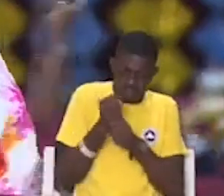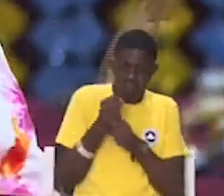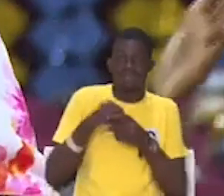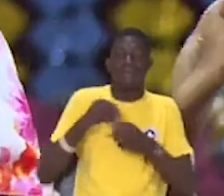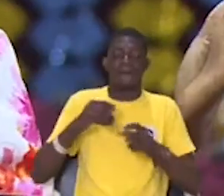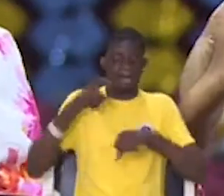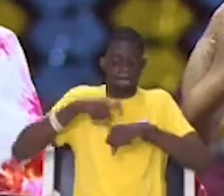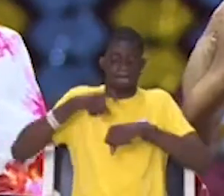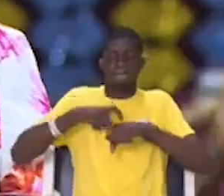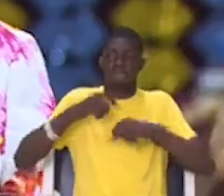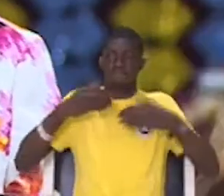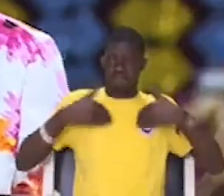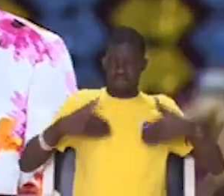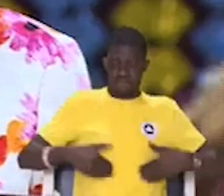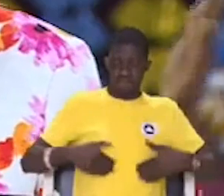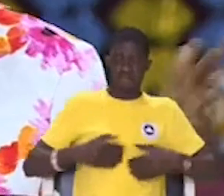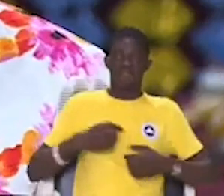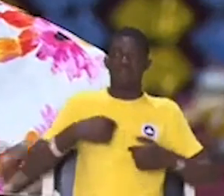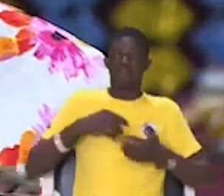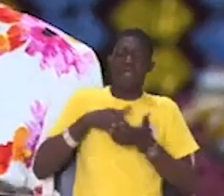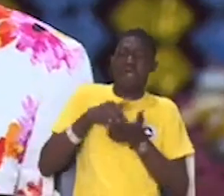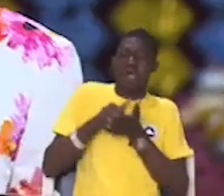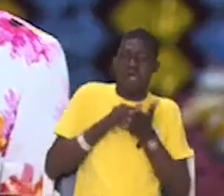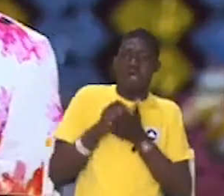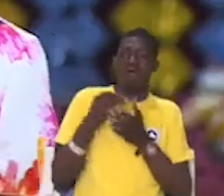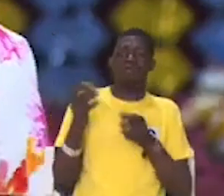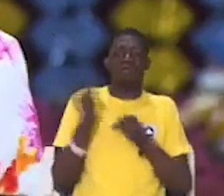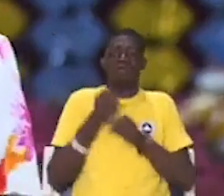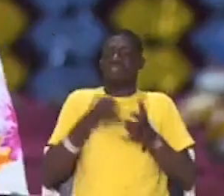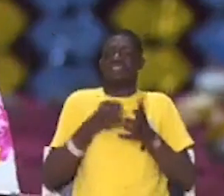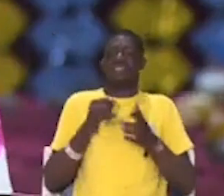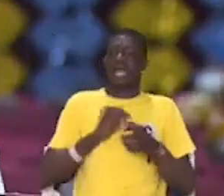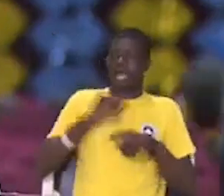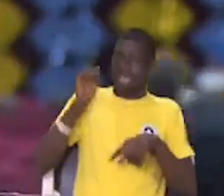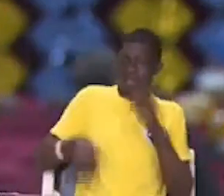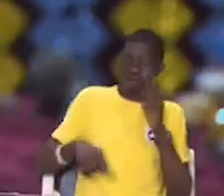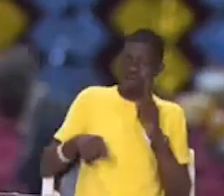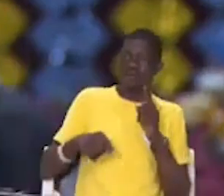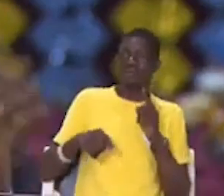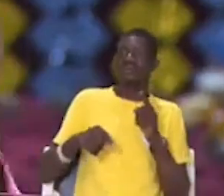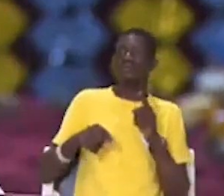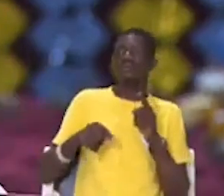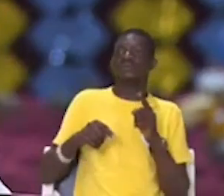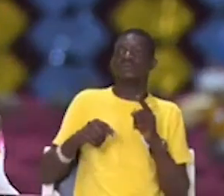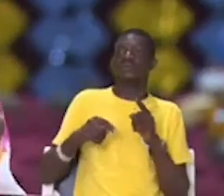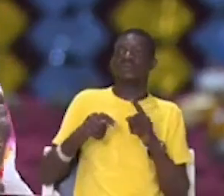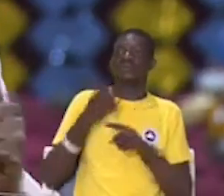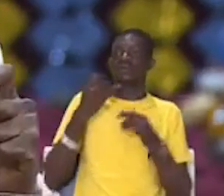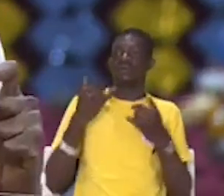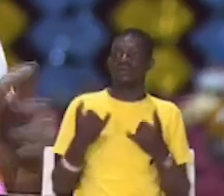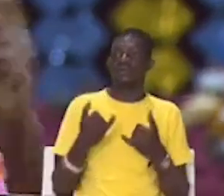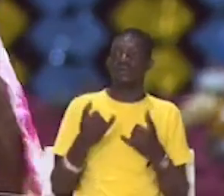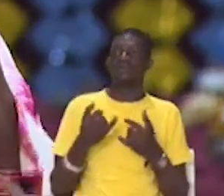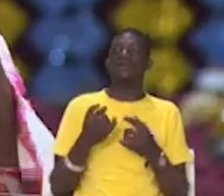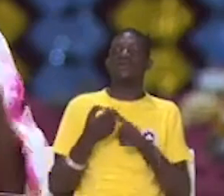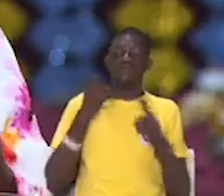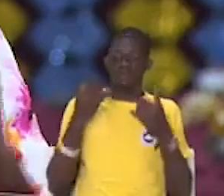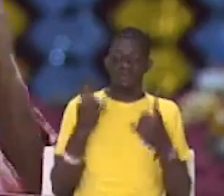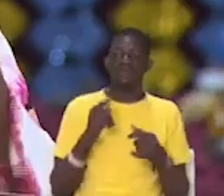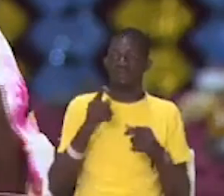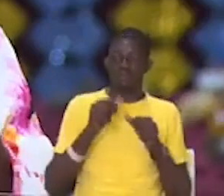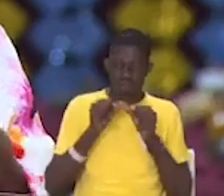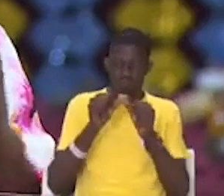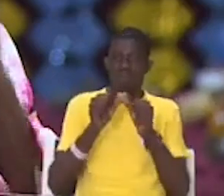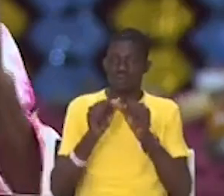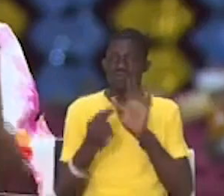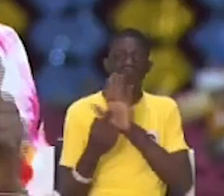was weary of holding it back, and I could not. From now on, you will spring forth